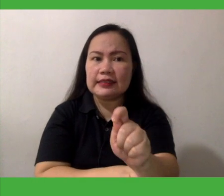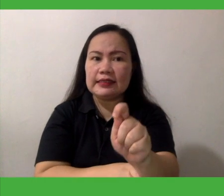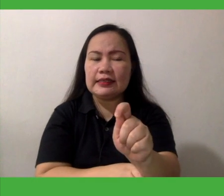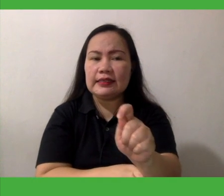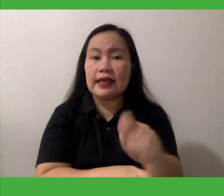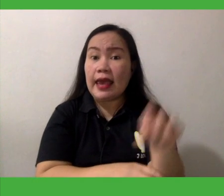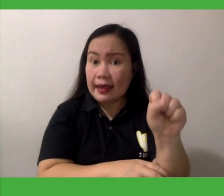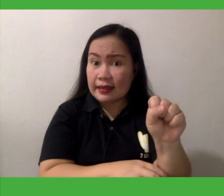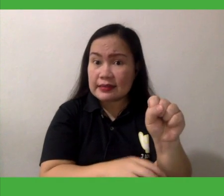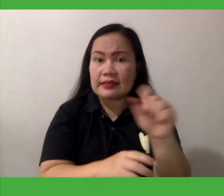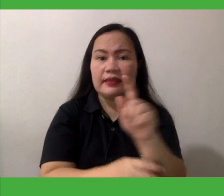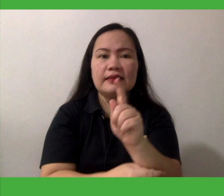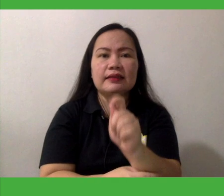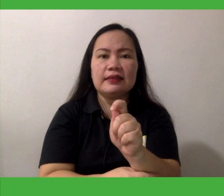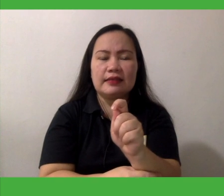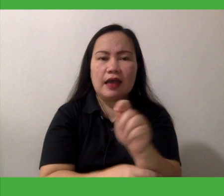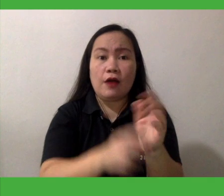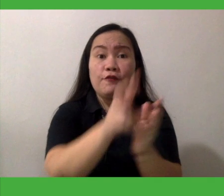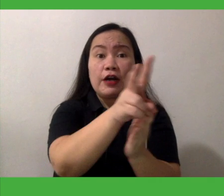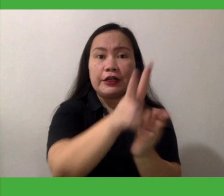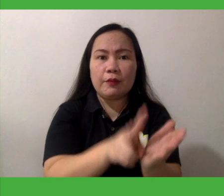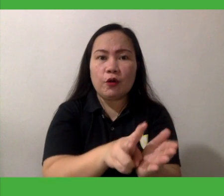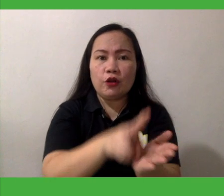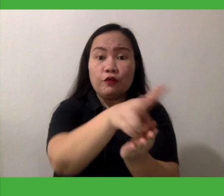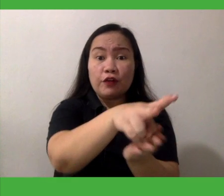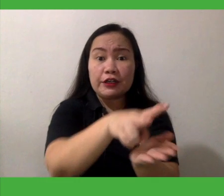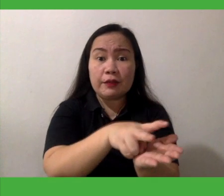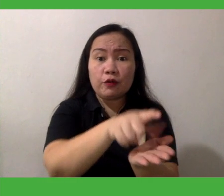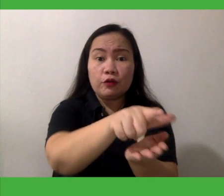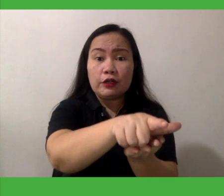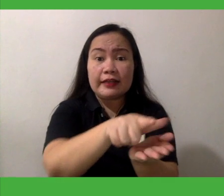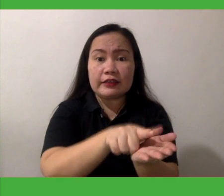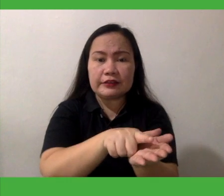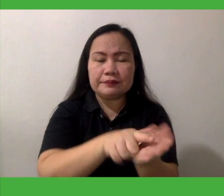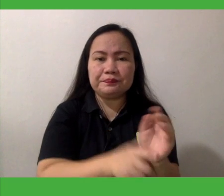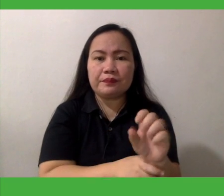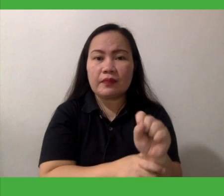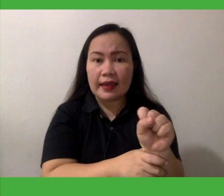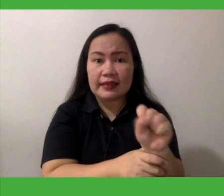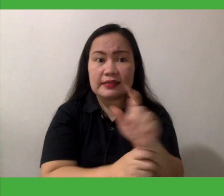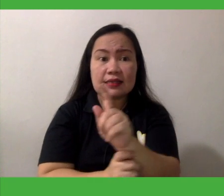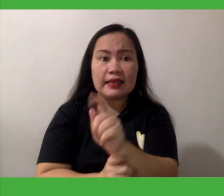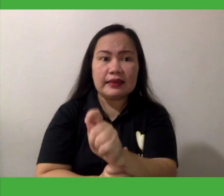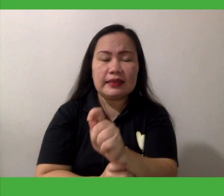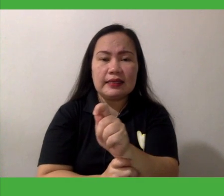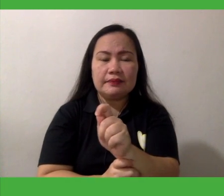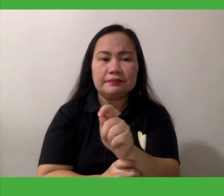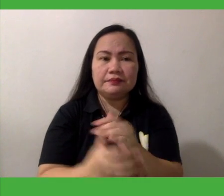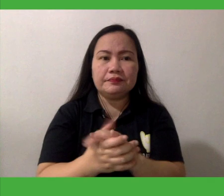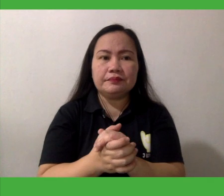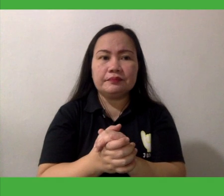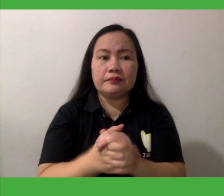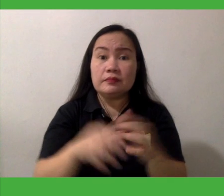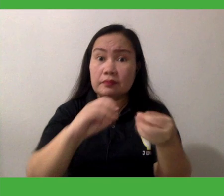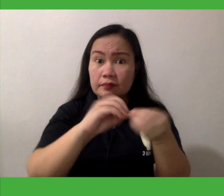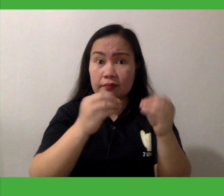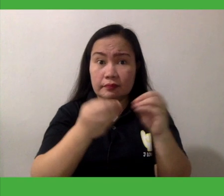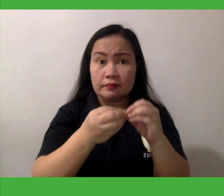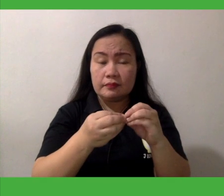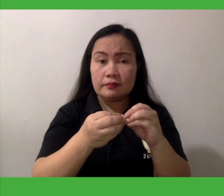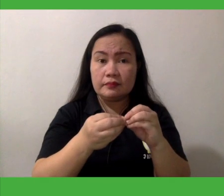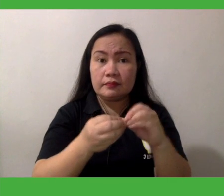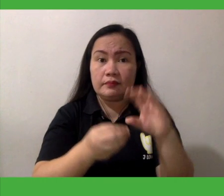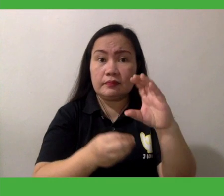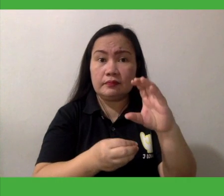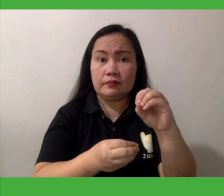are s and t. Okay? So, magkahiwalay kasi tinatanong variable. So, hindi mo yung pagtatabihin na st, hindi po.